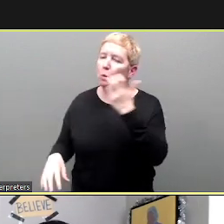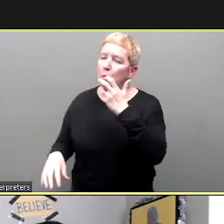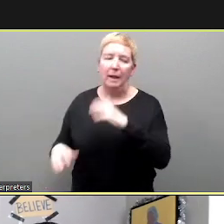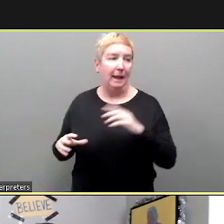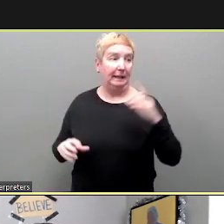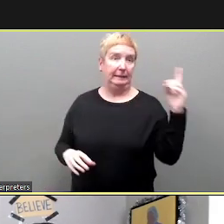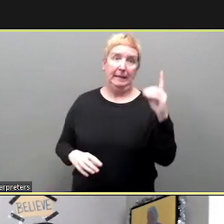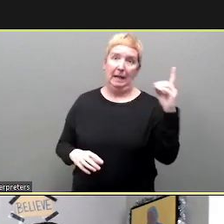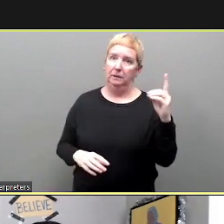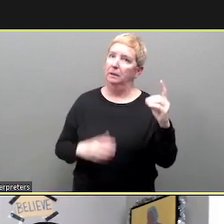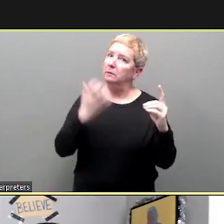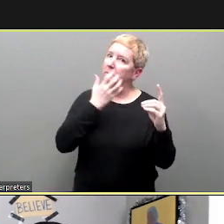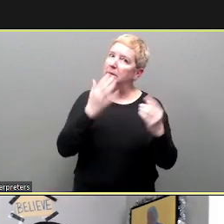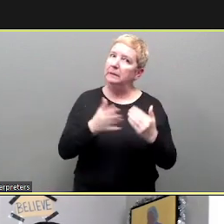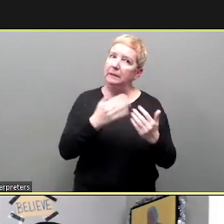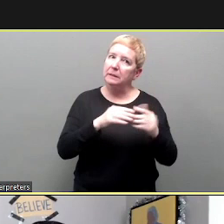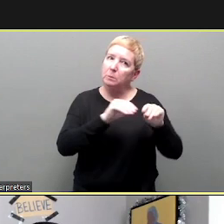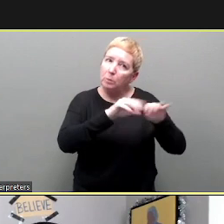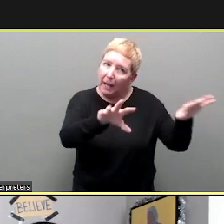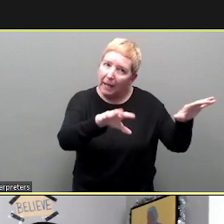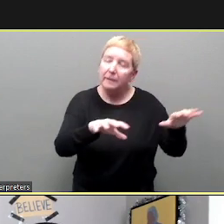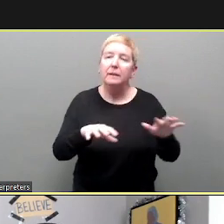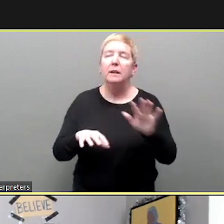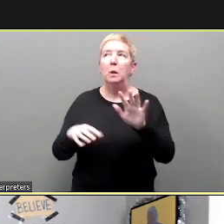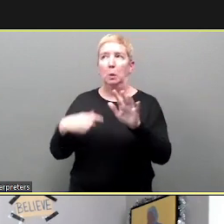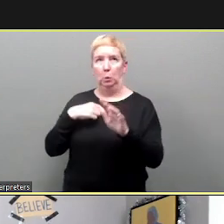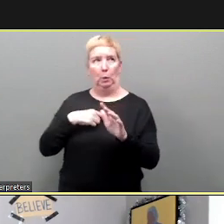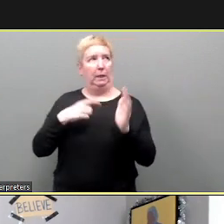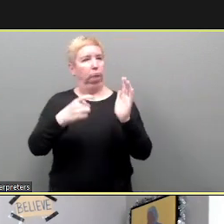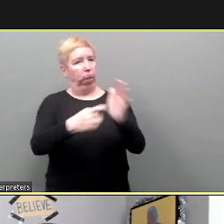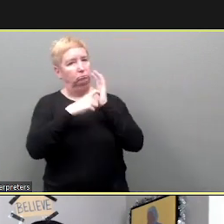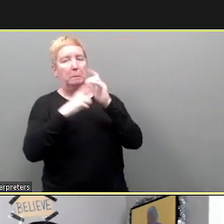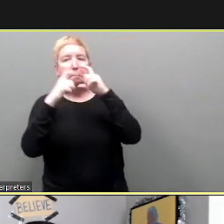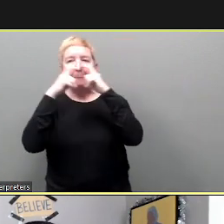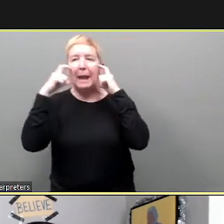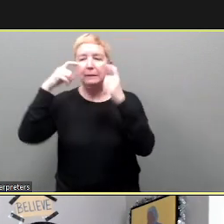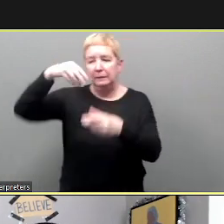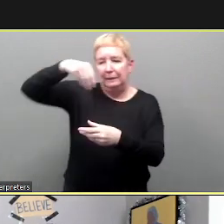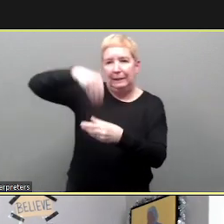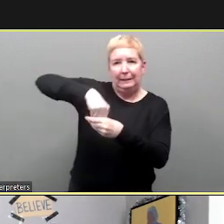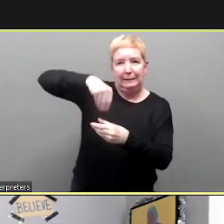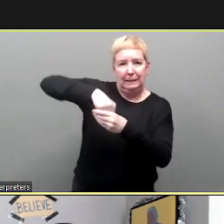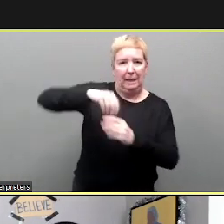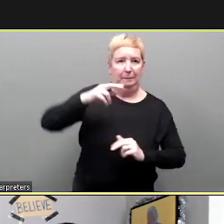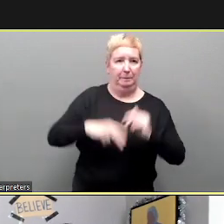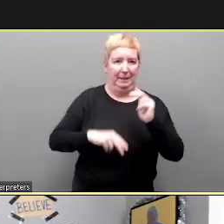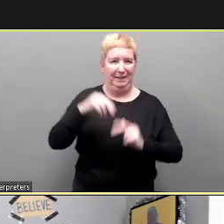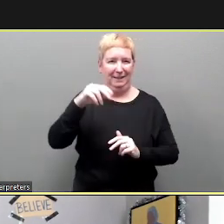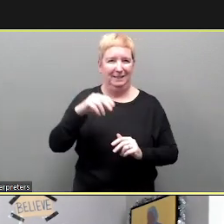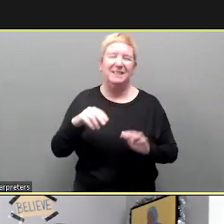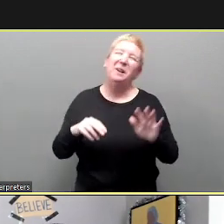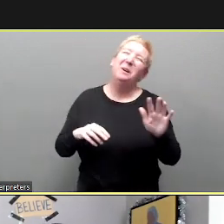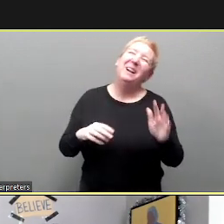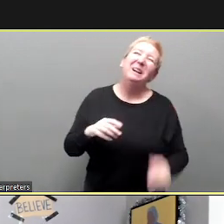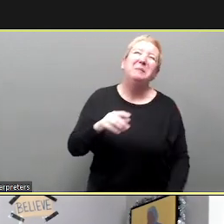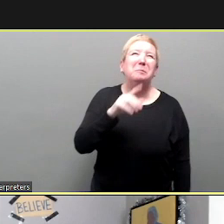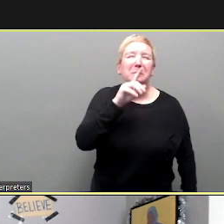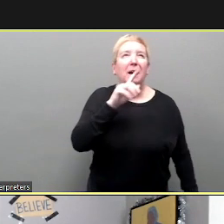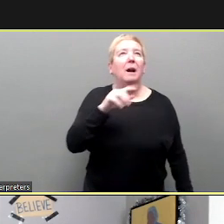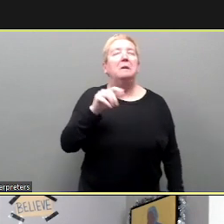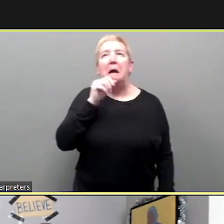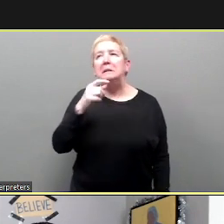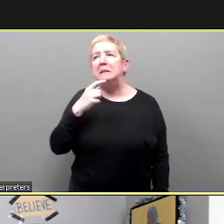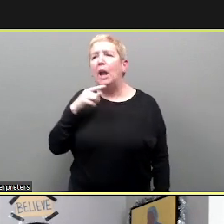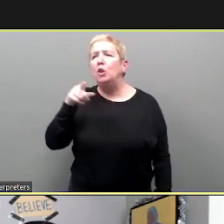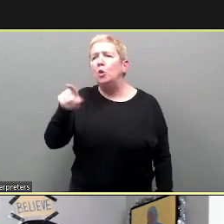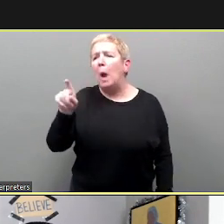Delta, we do have the masking indoors. And we really do want to move away from you have to mask indoors, but more like